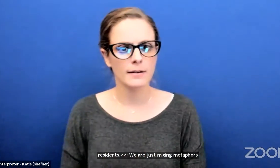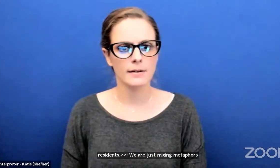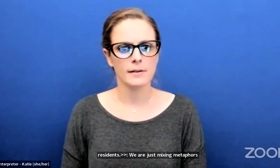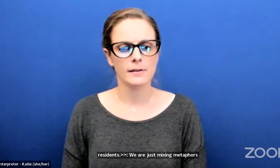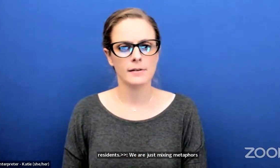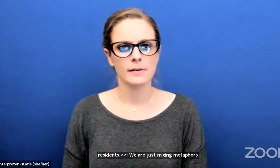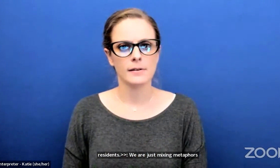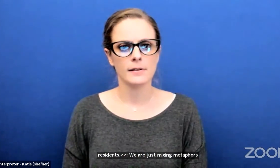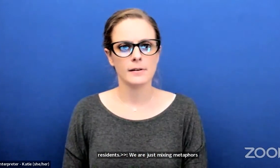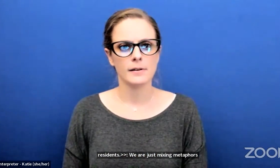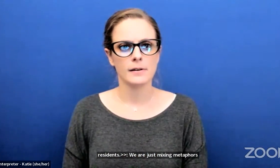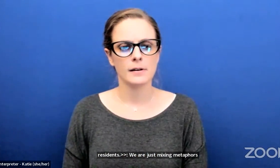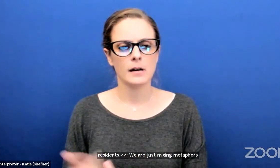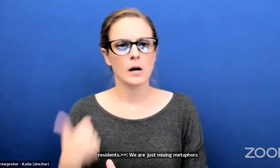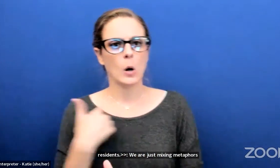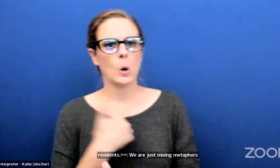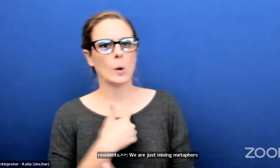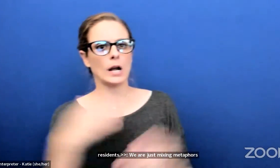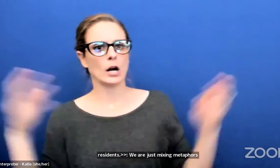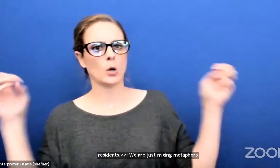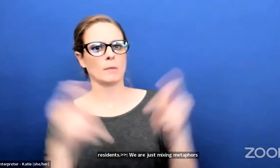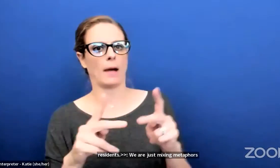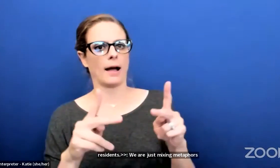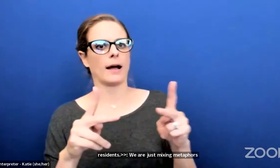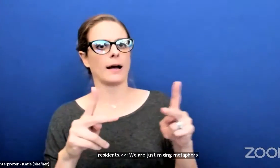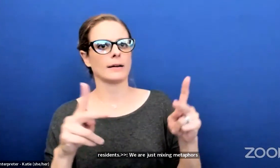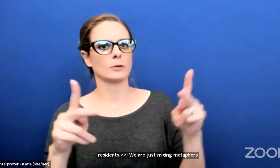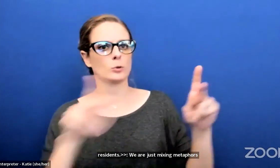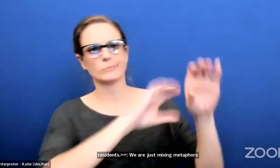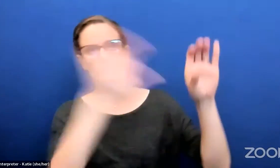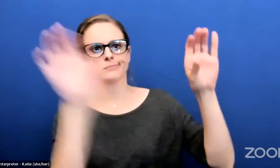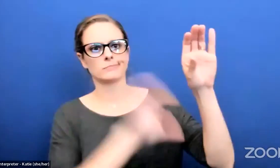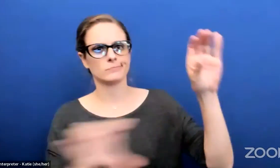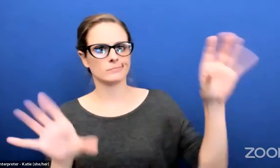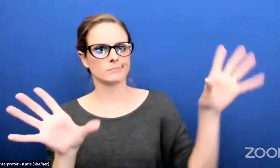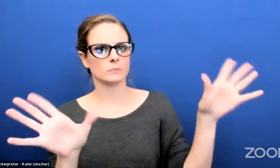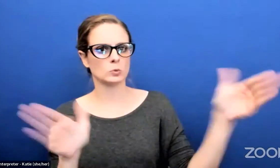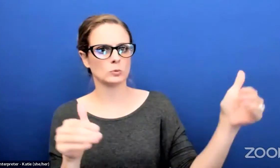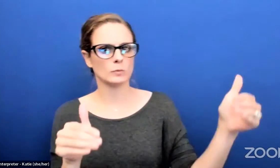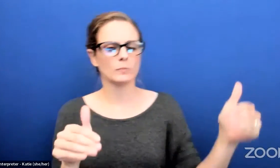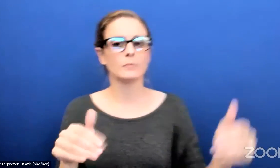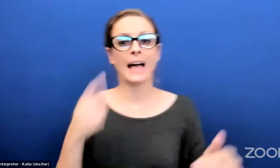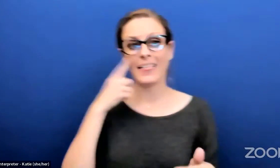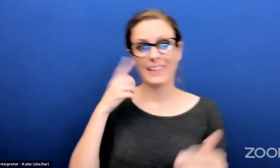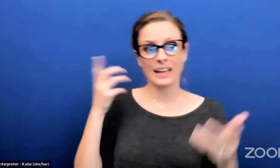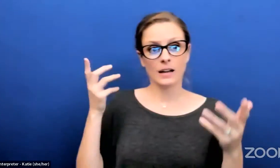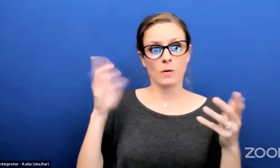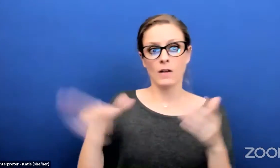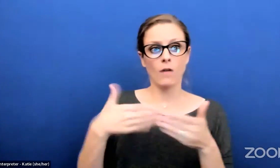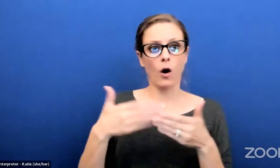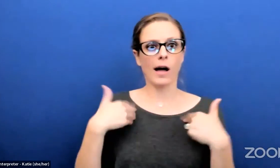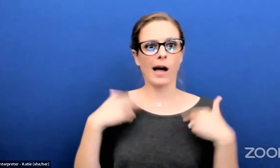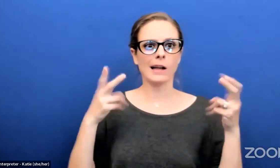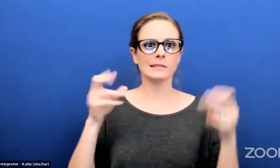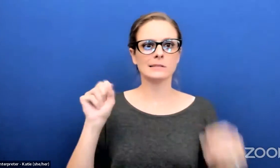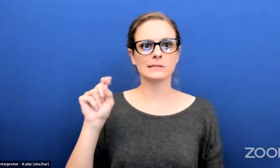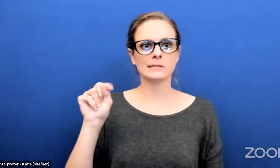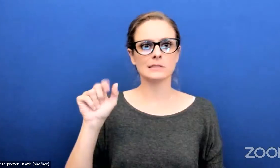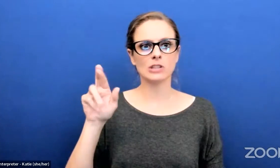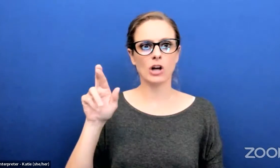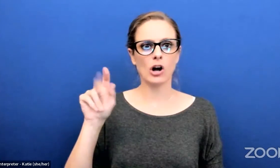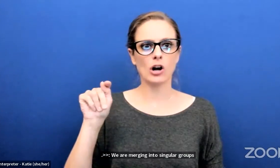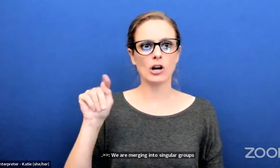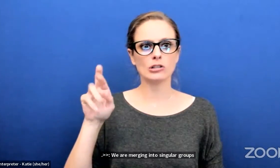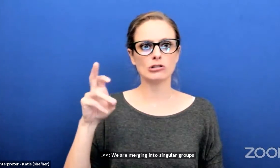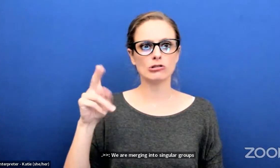We're merging back into singular groups. So I think we've all just had our Star Trek moment of being beamed out of one room